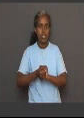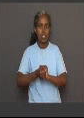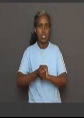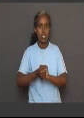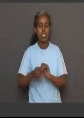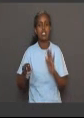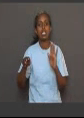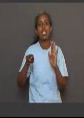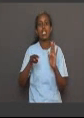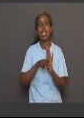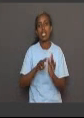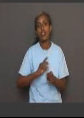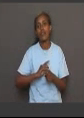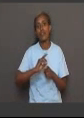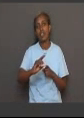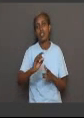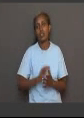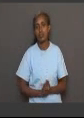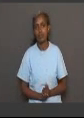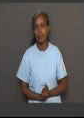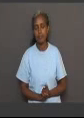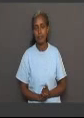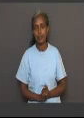a negative direction.